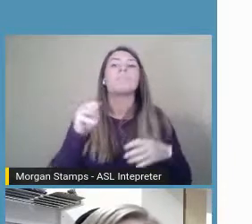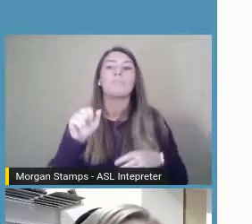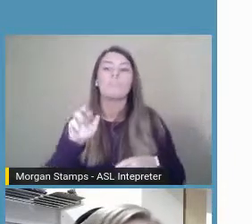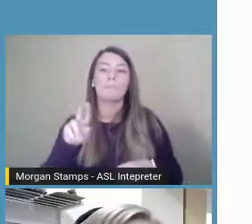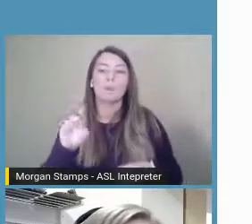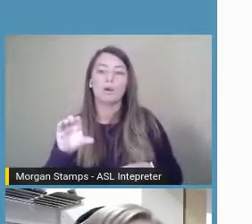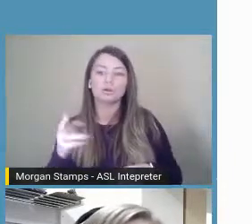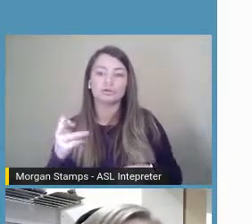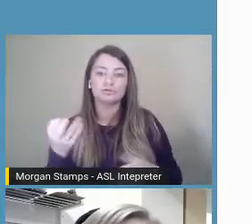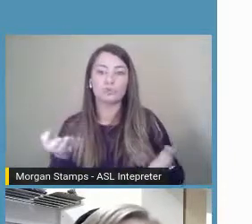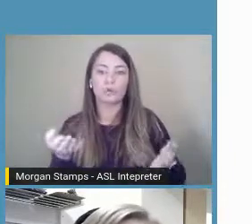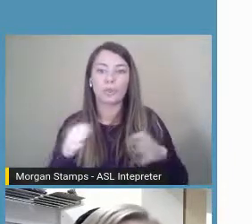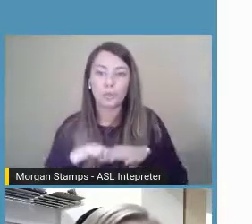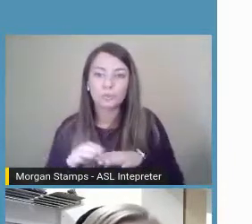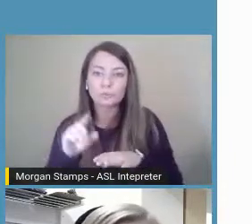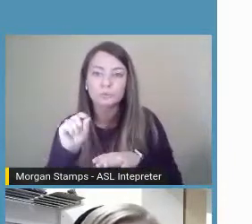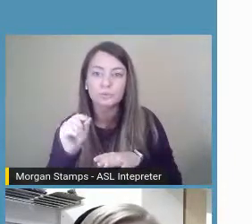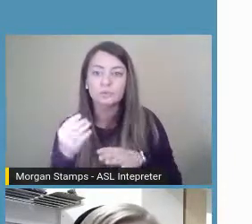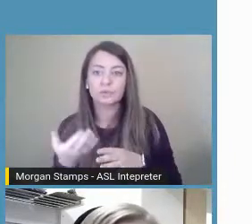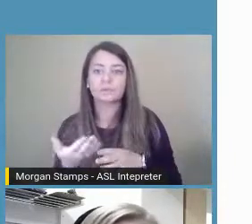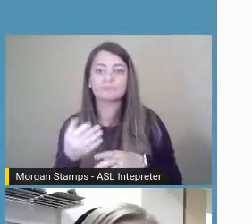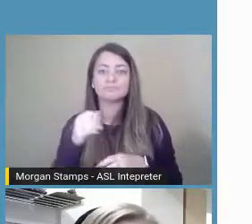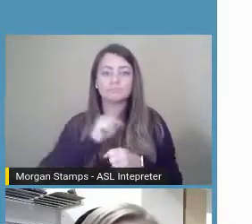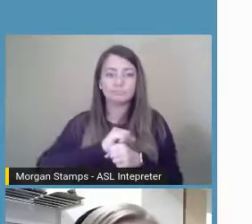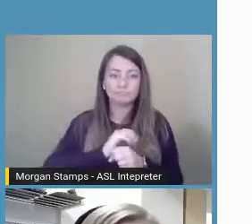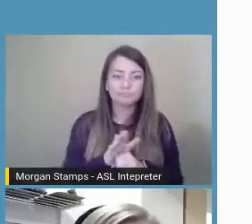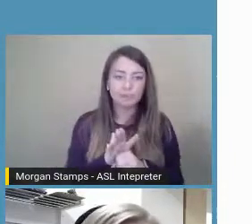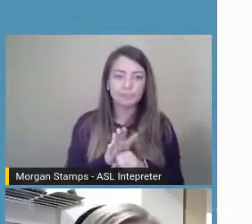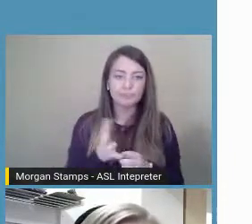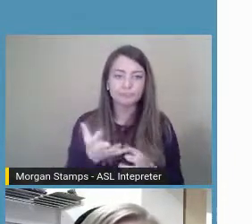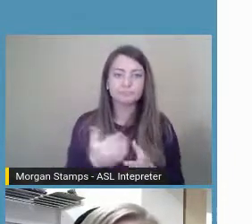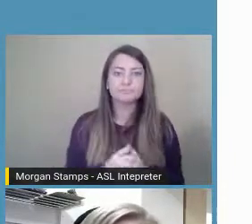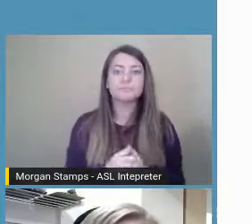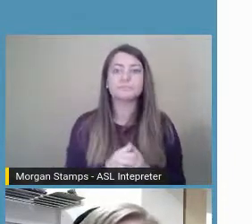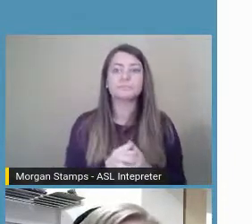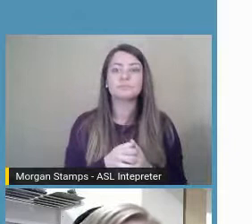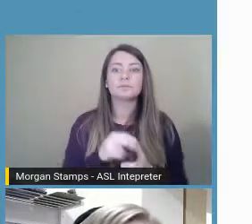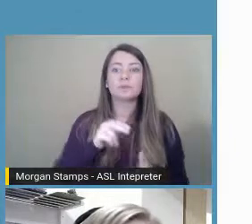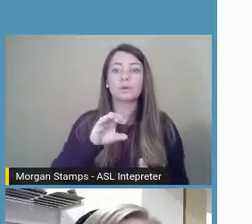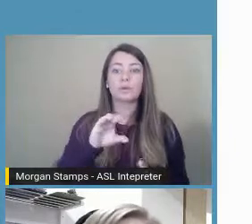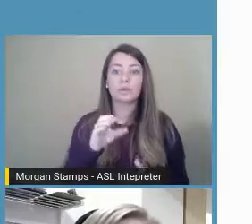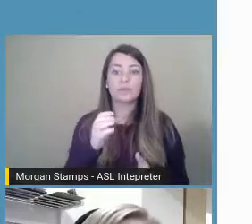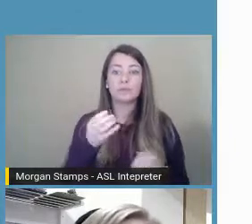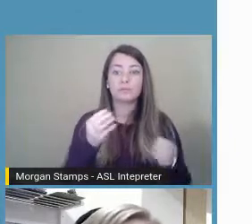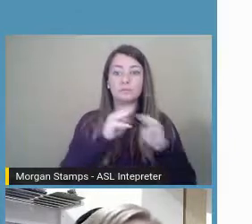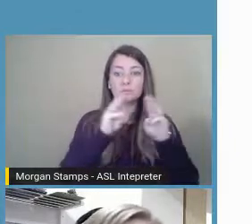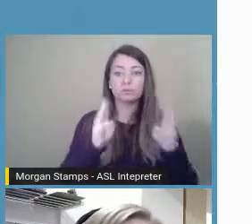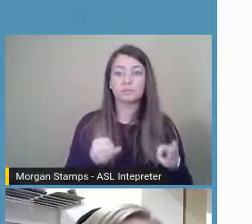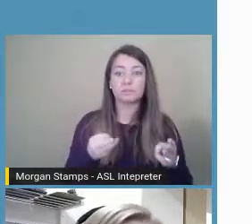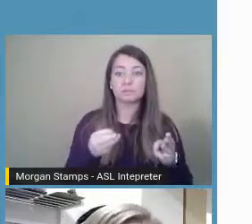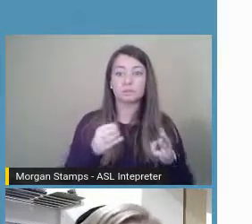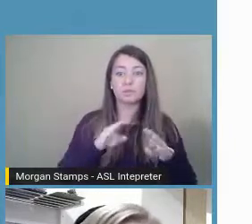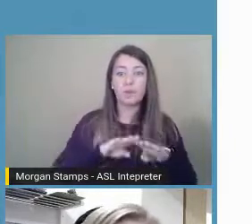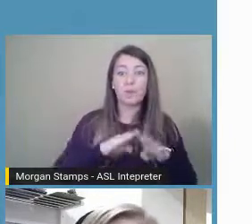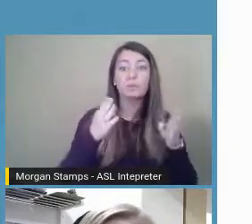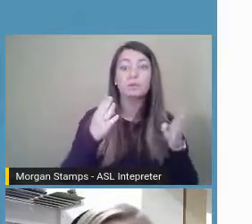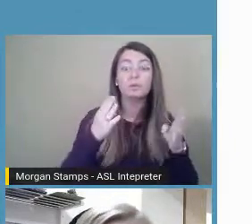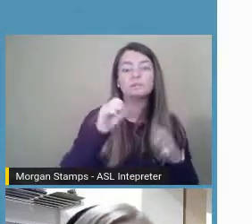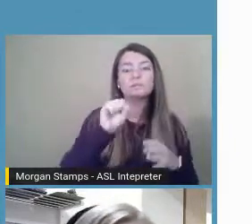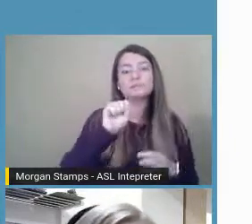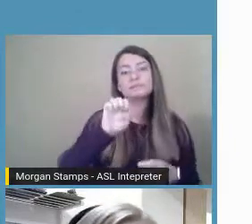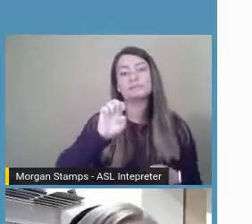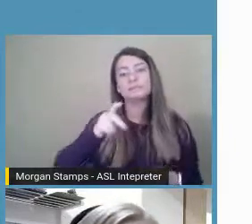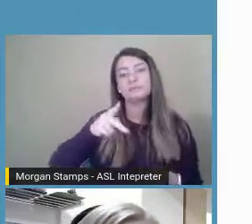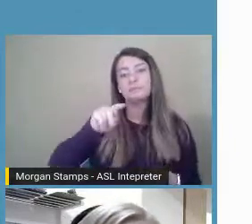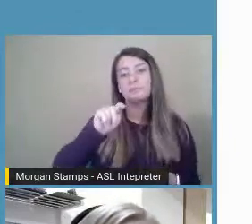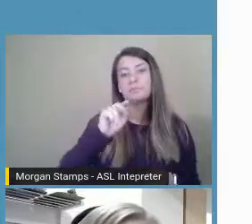decided that each virtual program would feature a beverage that was related to the theme and showcase the wide variety of craft producers that Asheville